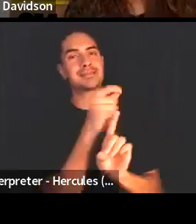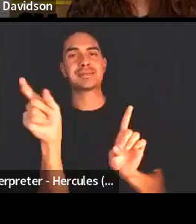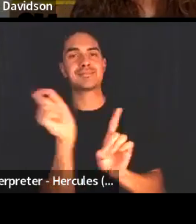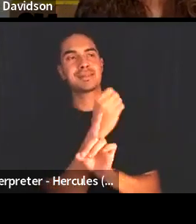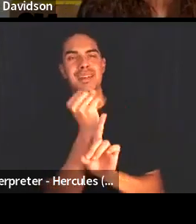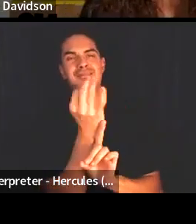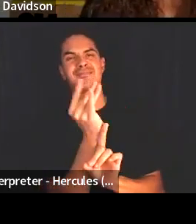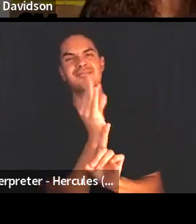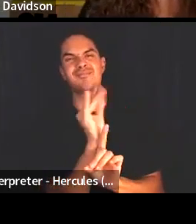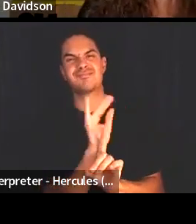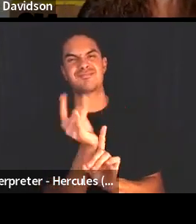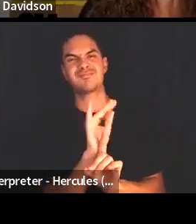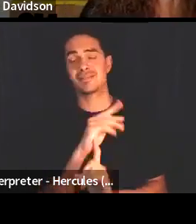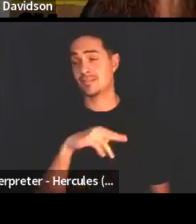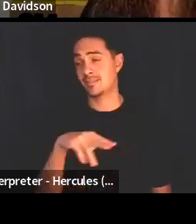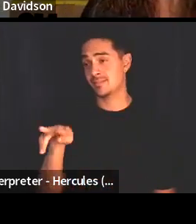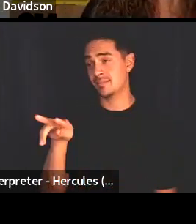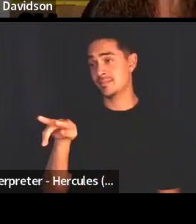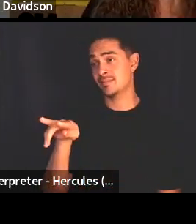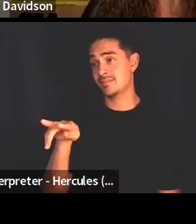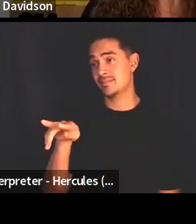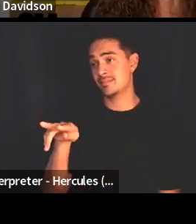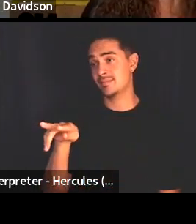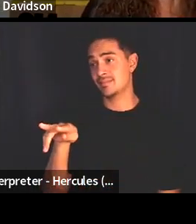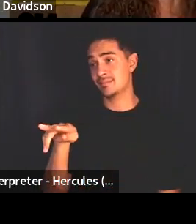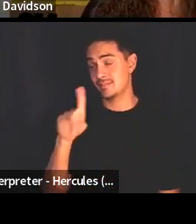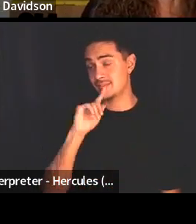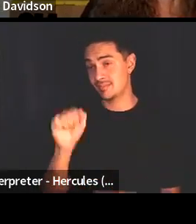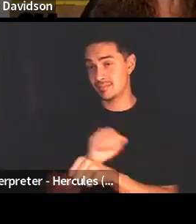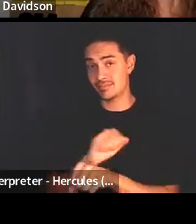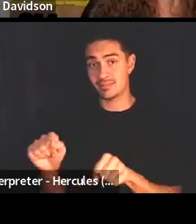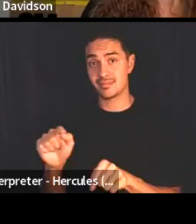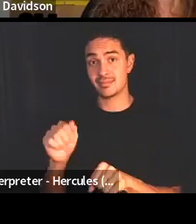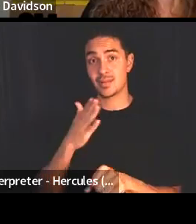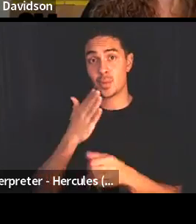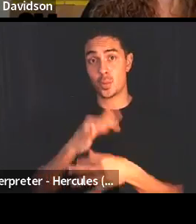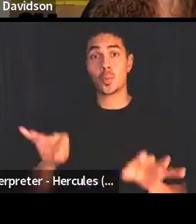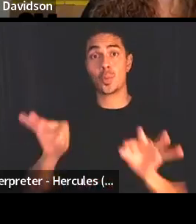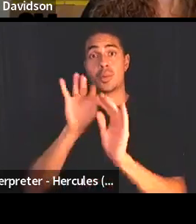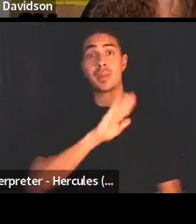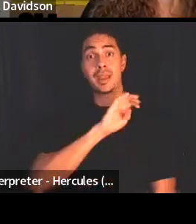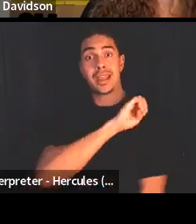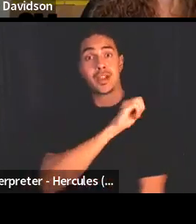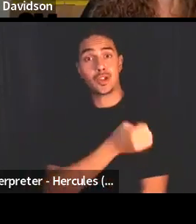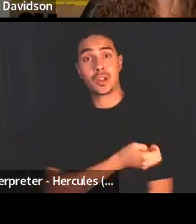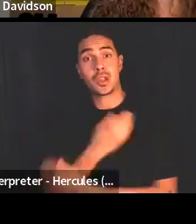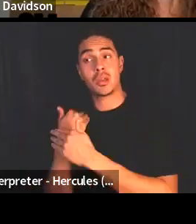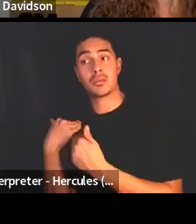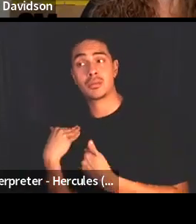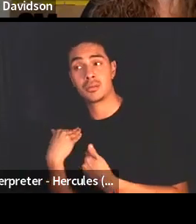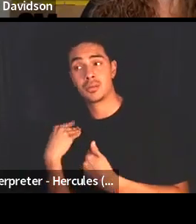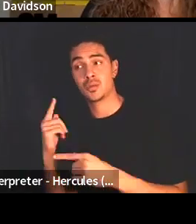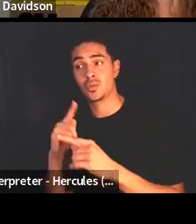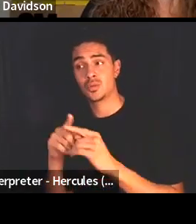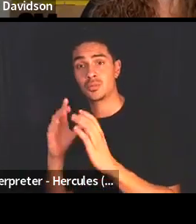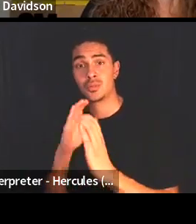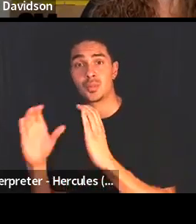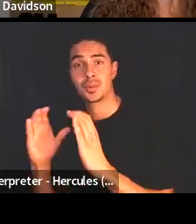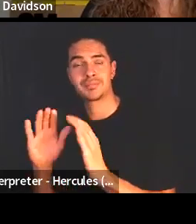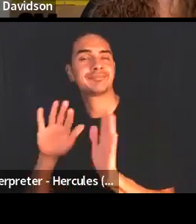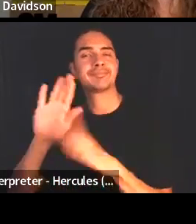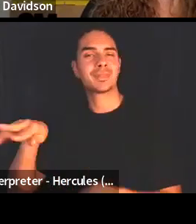like, gonna be more frustrating, right? You just need to walk away. But there are those teachable moments